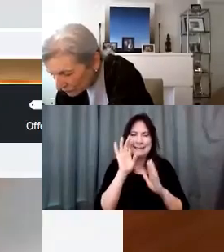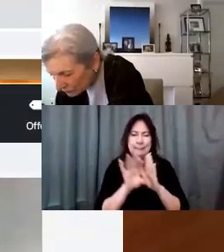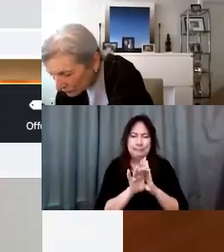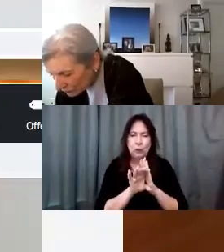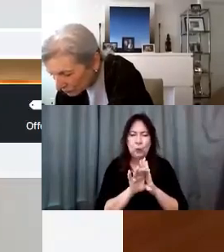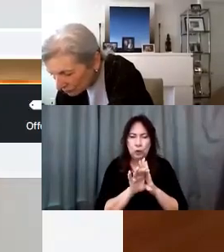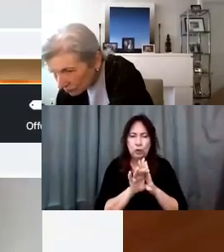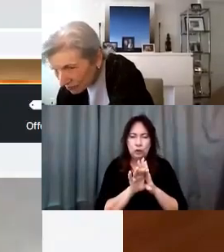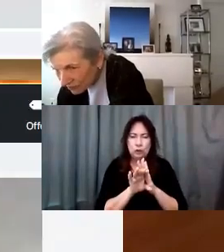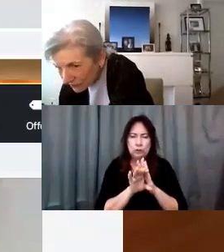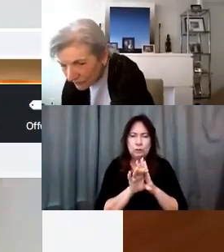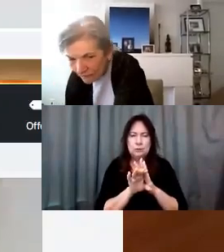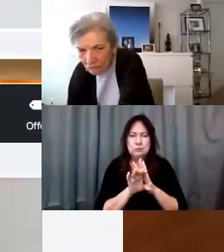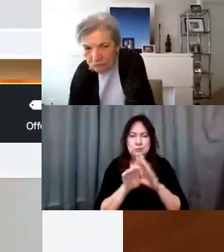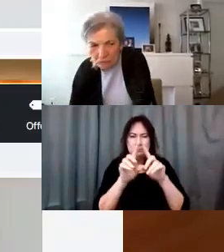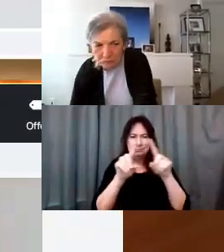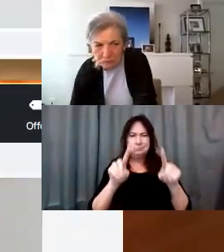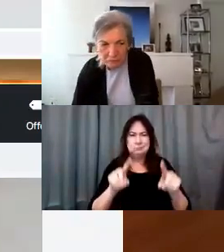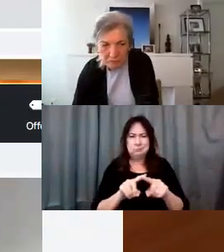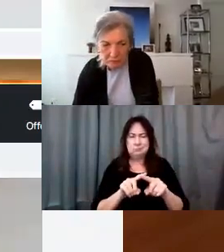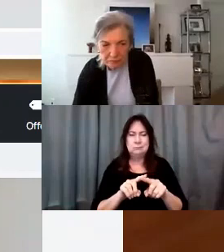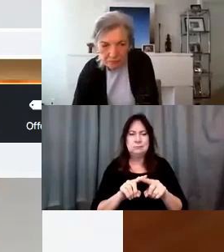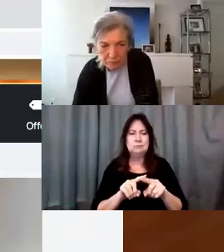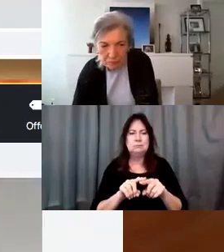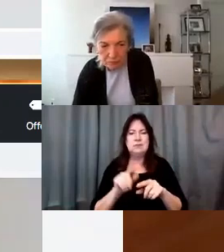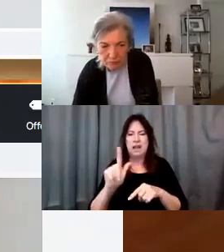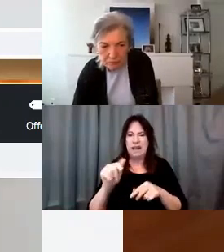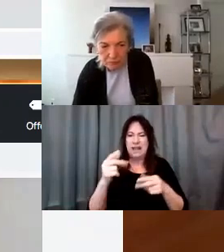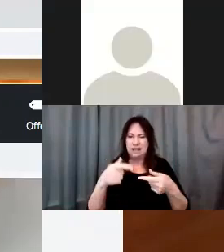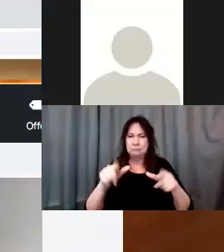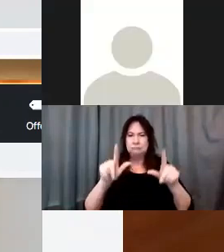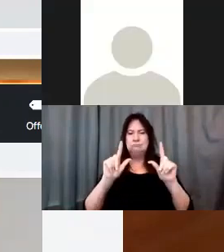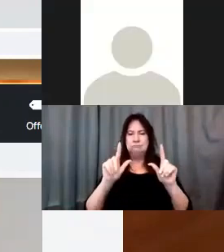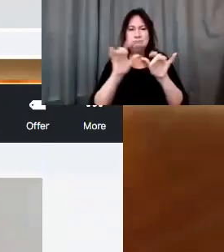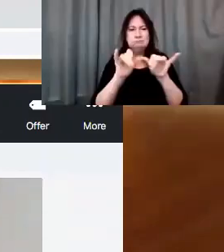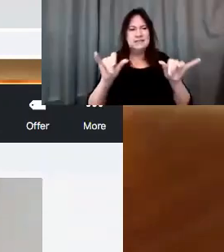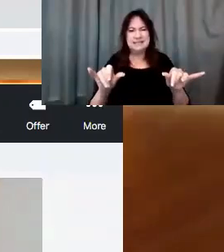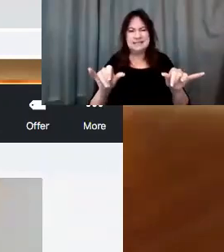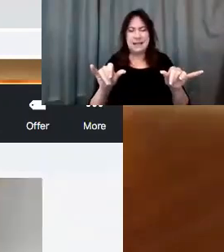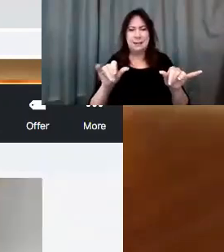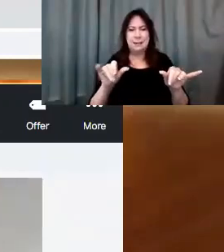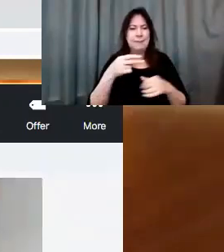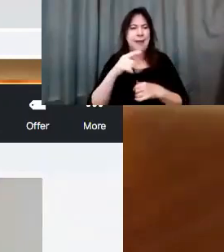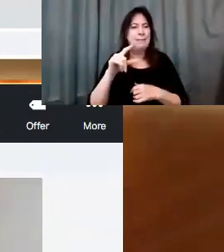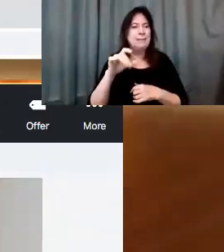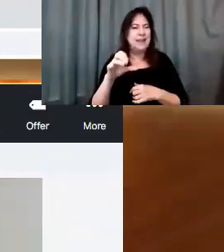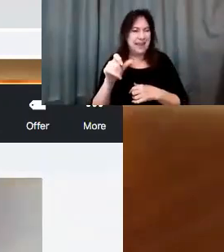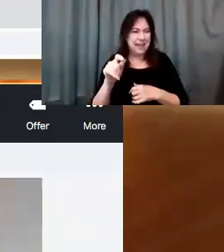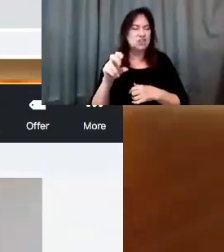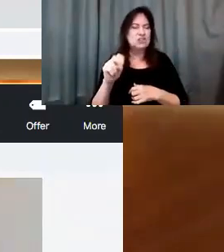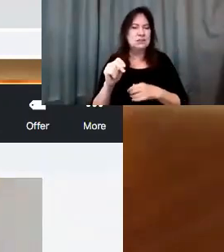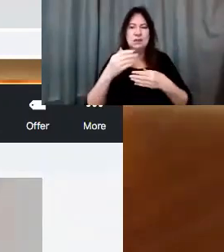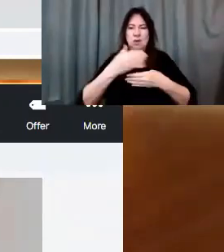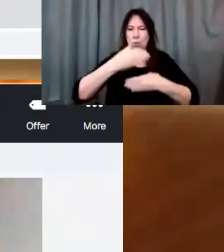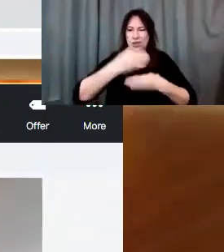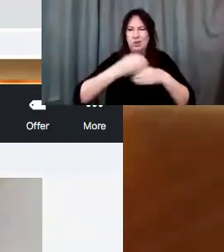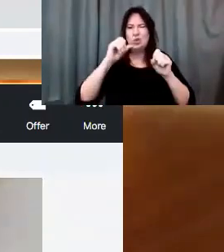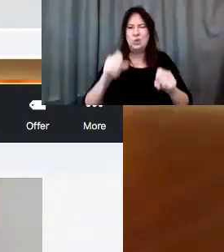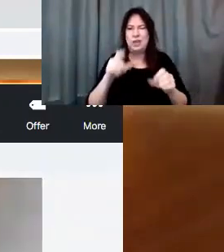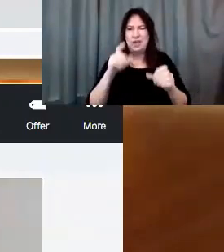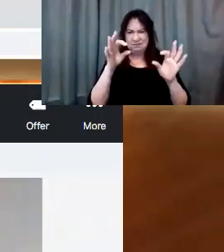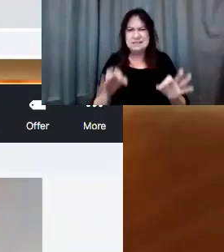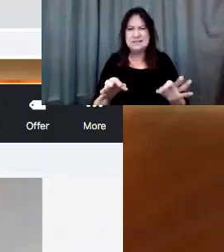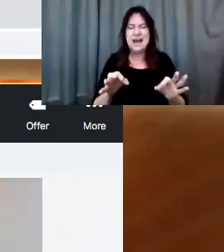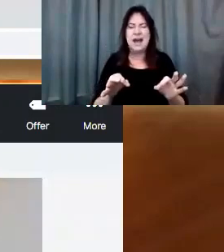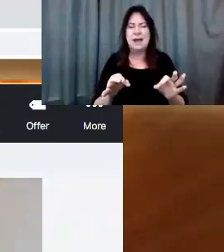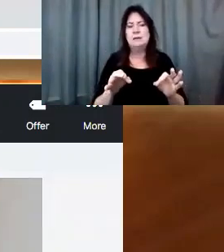screen. So clicking that will bring up the same application window. You can choose to share whichever monitor you have